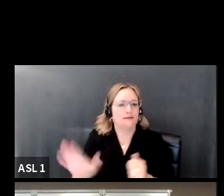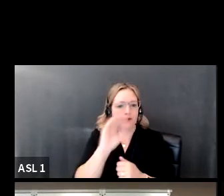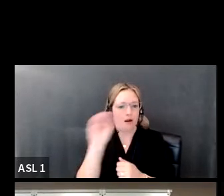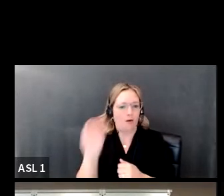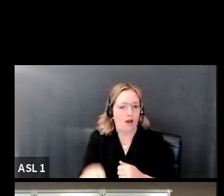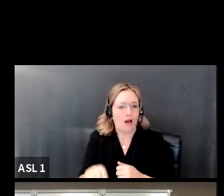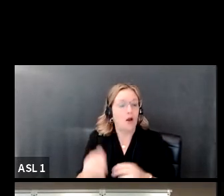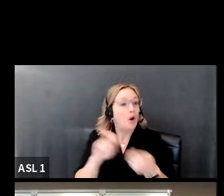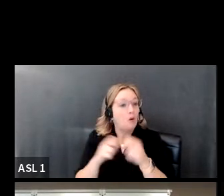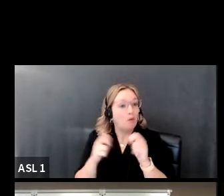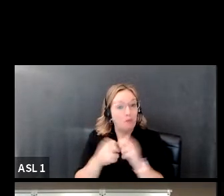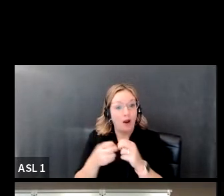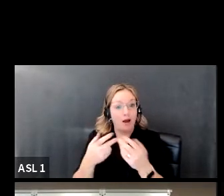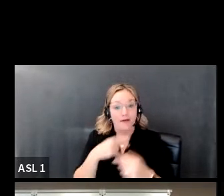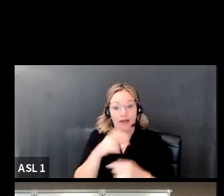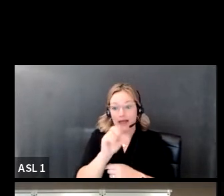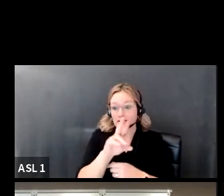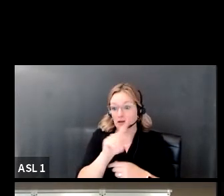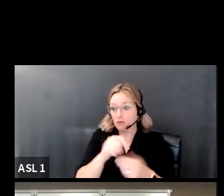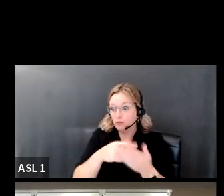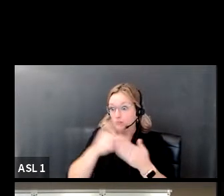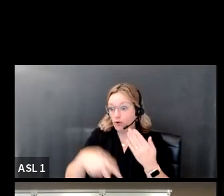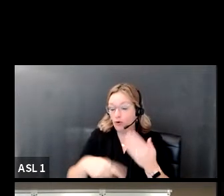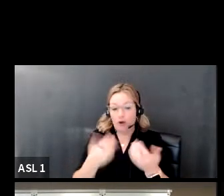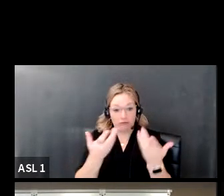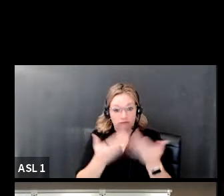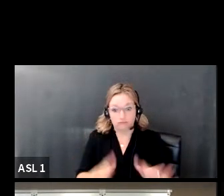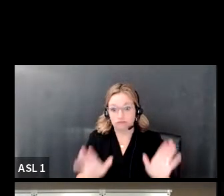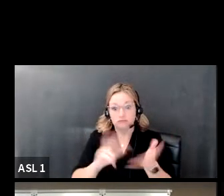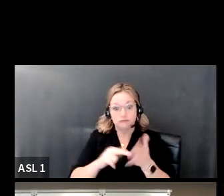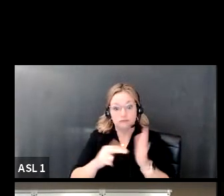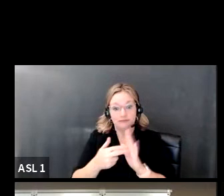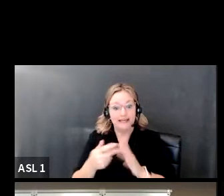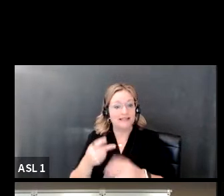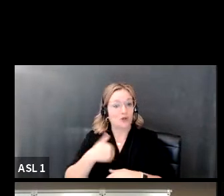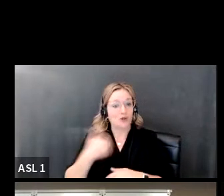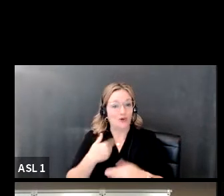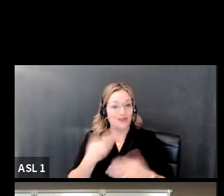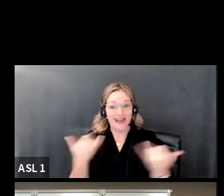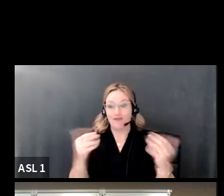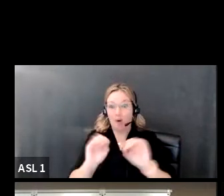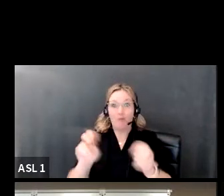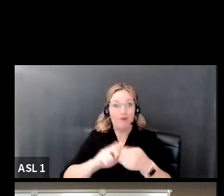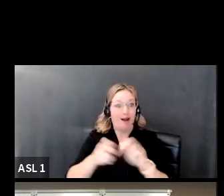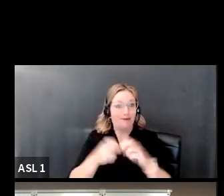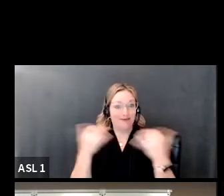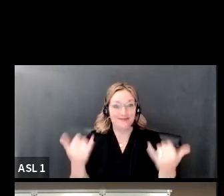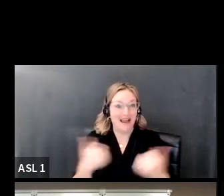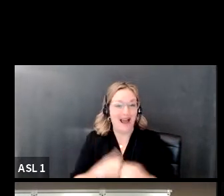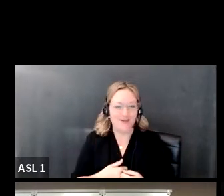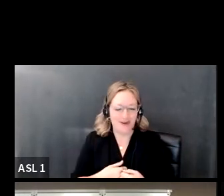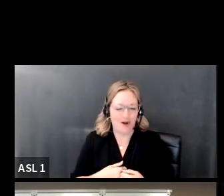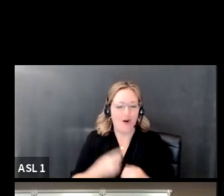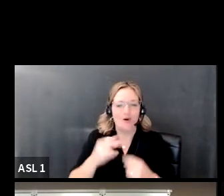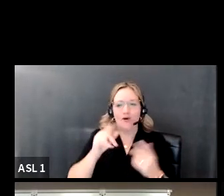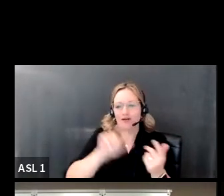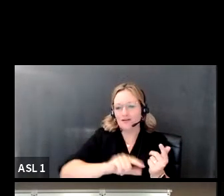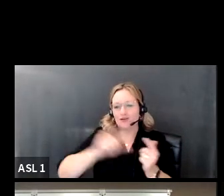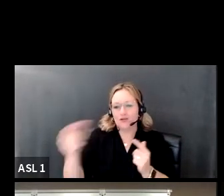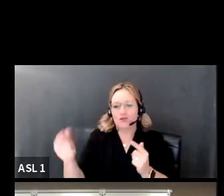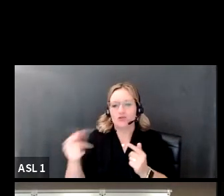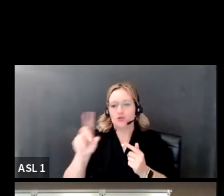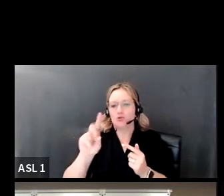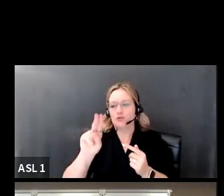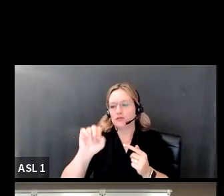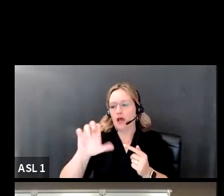disappear with the ending of the sro program jamie if i've missed anything or misrepresented anything you can top up on that for me for the chair